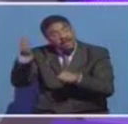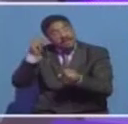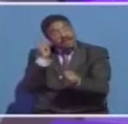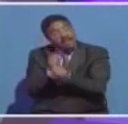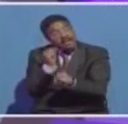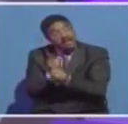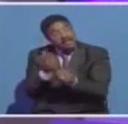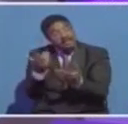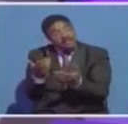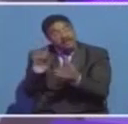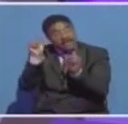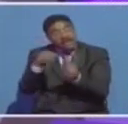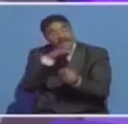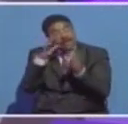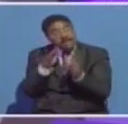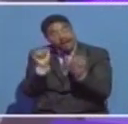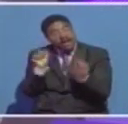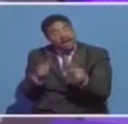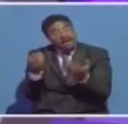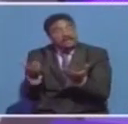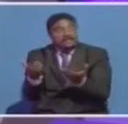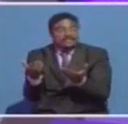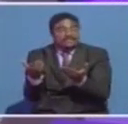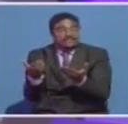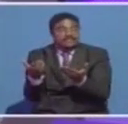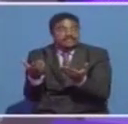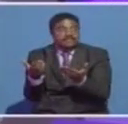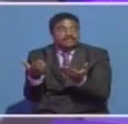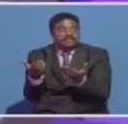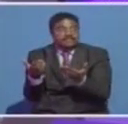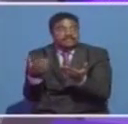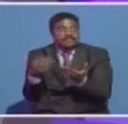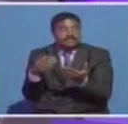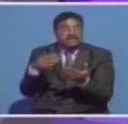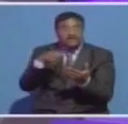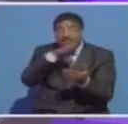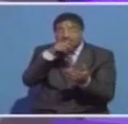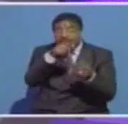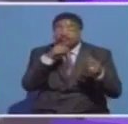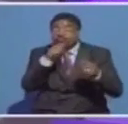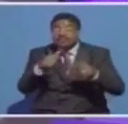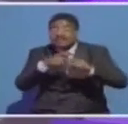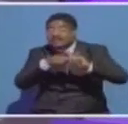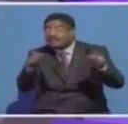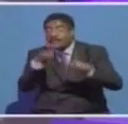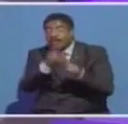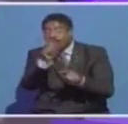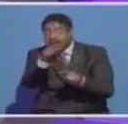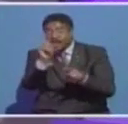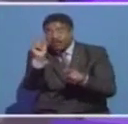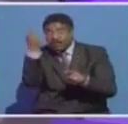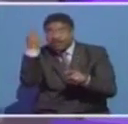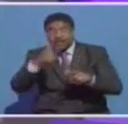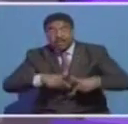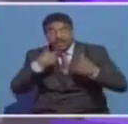the anchor farmers, the investors, if you like, the farm blocks are not so different from the resettlement schemes because they're both involved